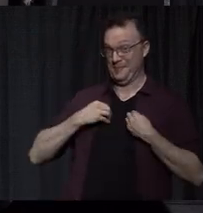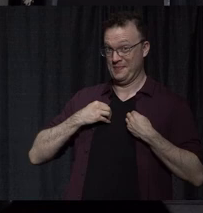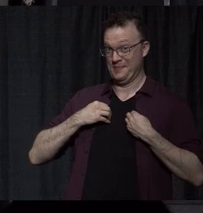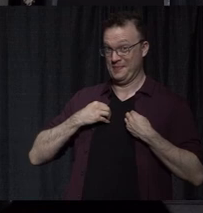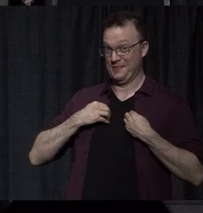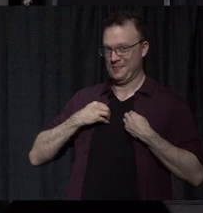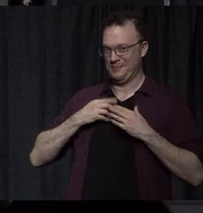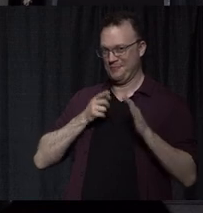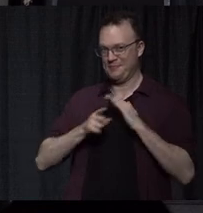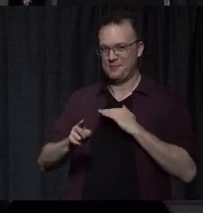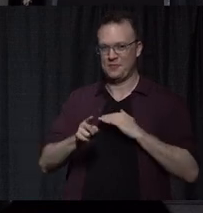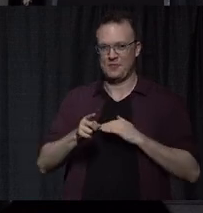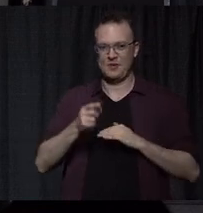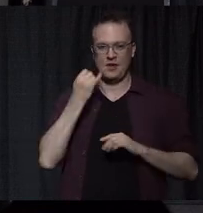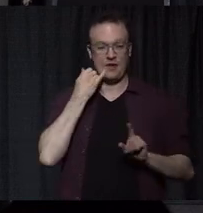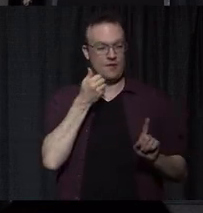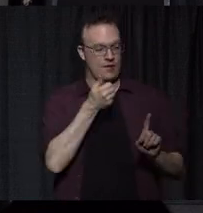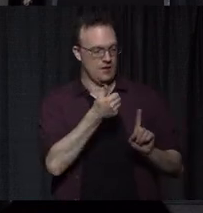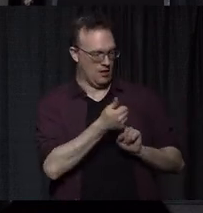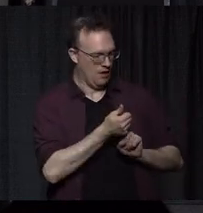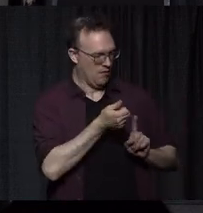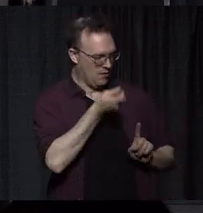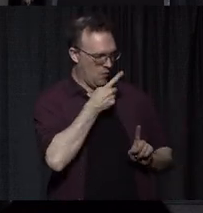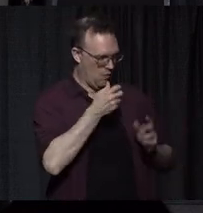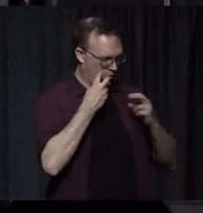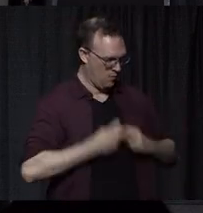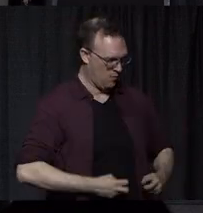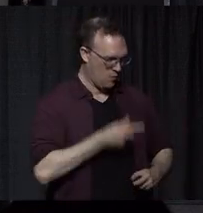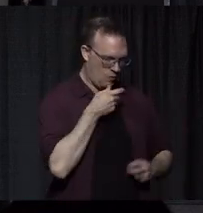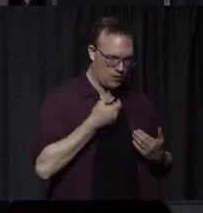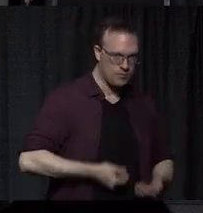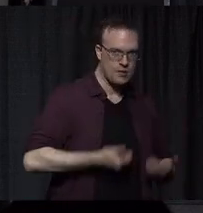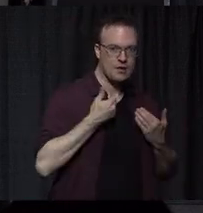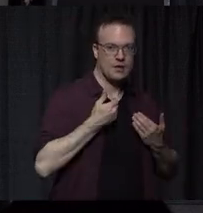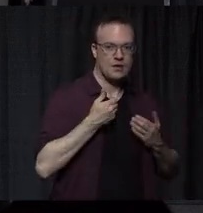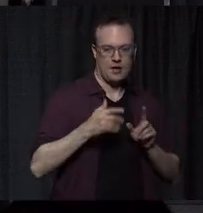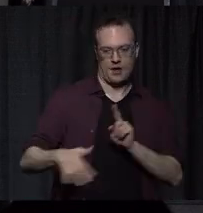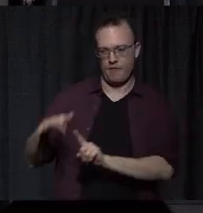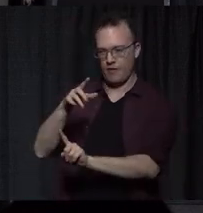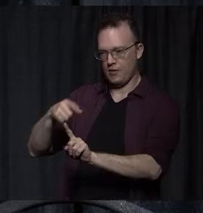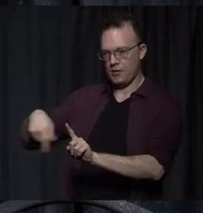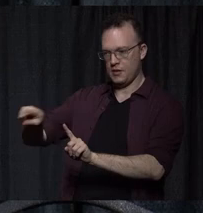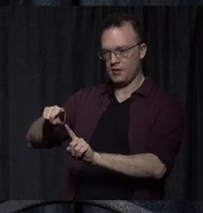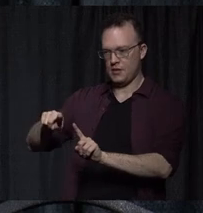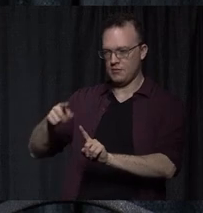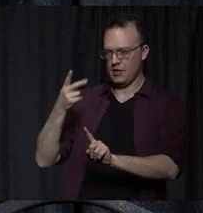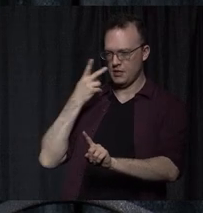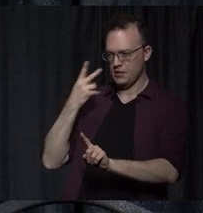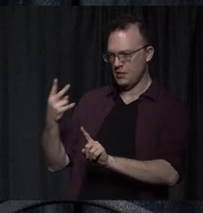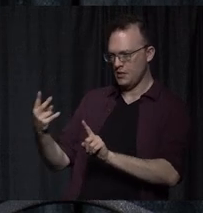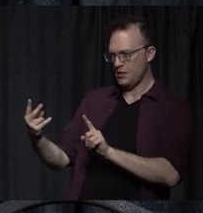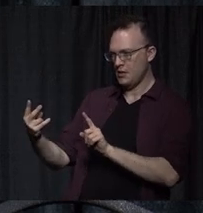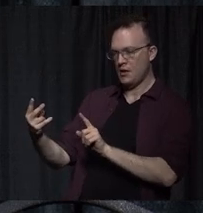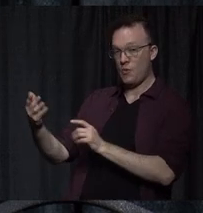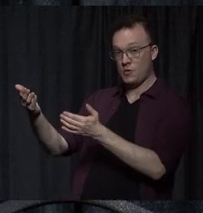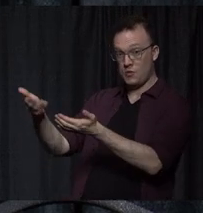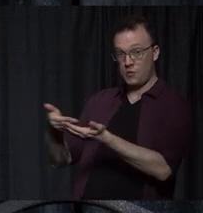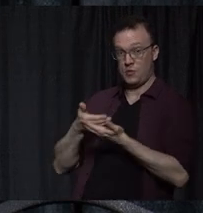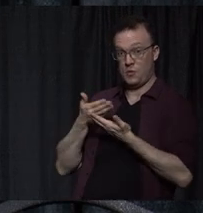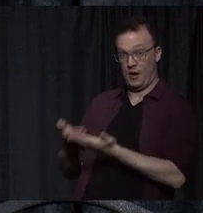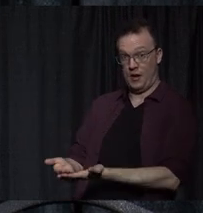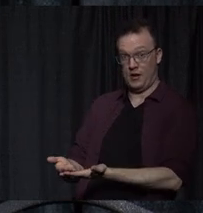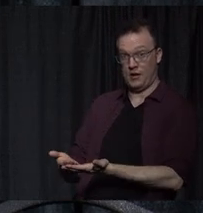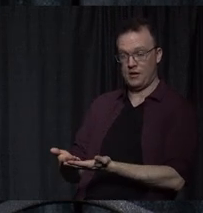Because once you understand who you are, and you learn the environment that you're in, and you see things coming, because I think that's another